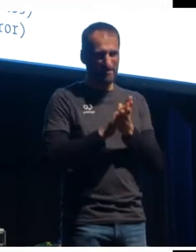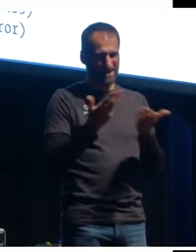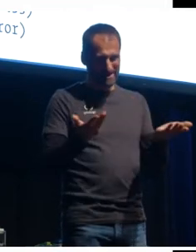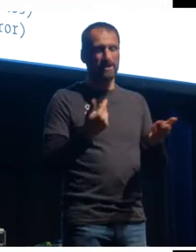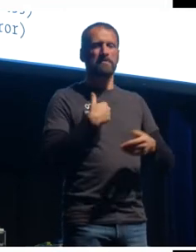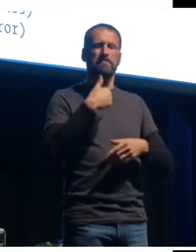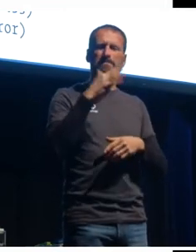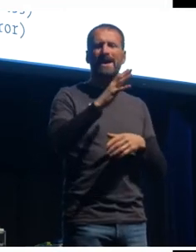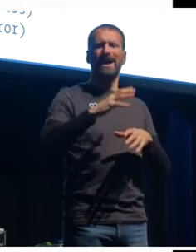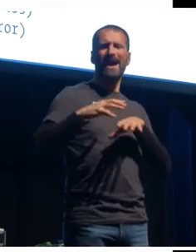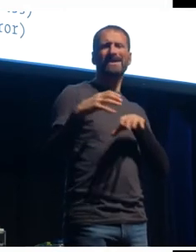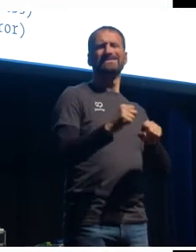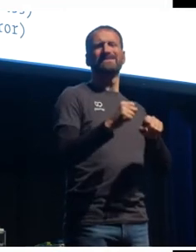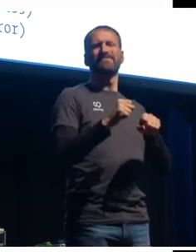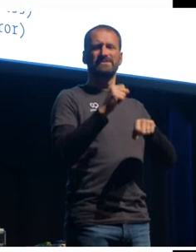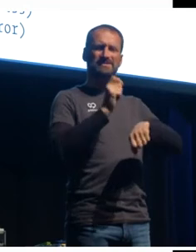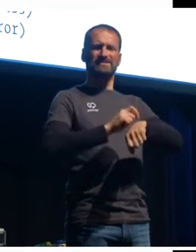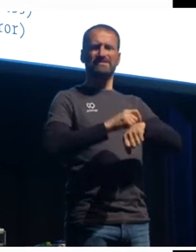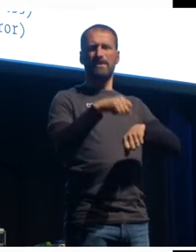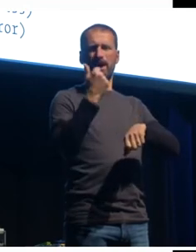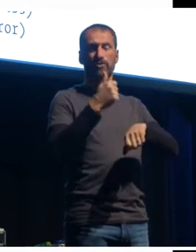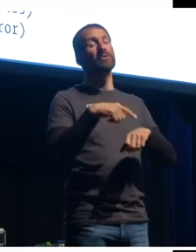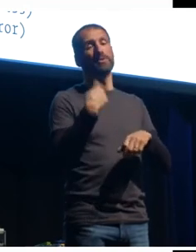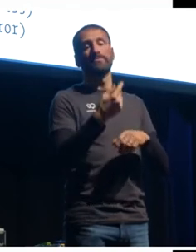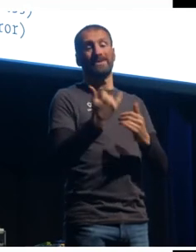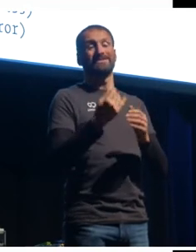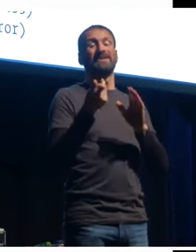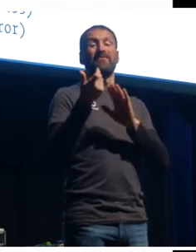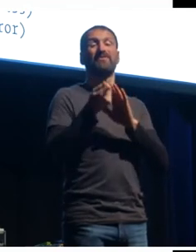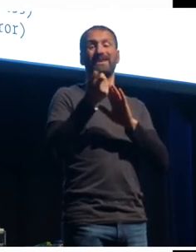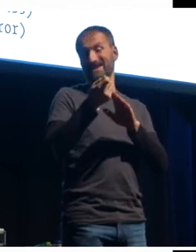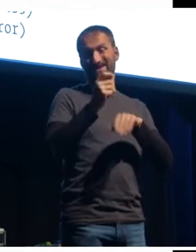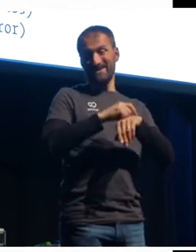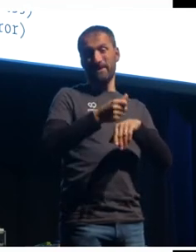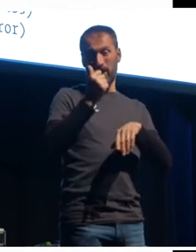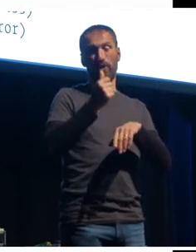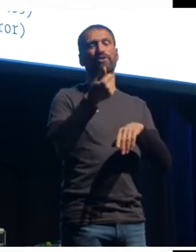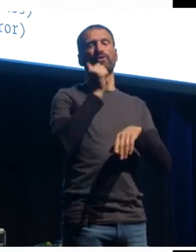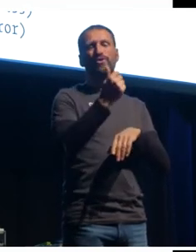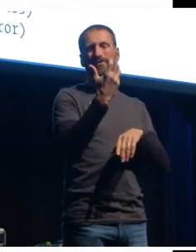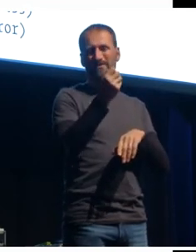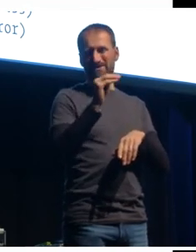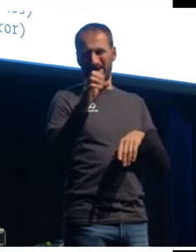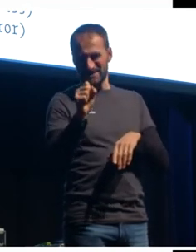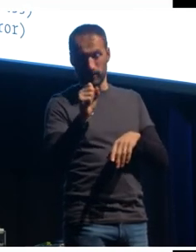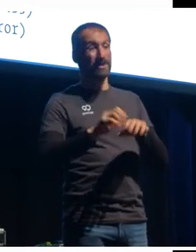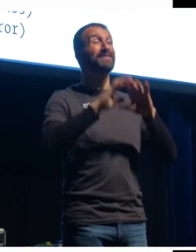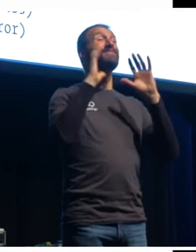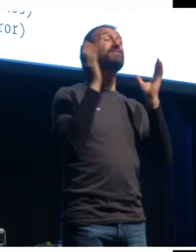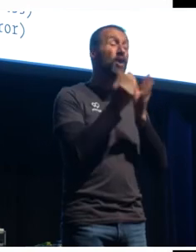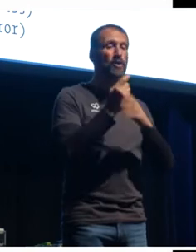aggressive timeout. So now we're looking at a feed timeout of 250 milliseconds, a total timeout of 700